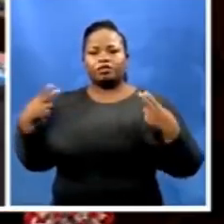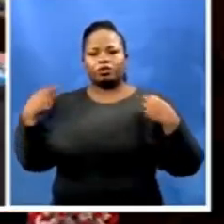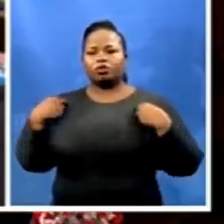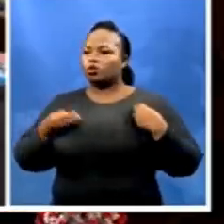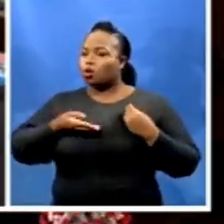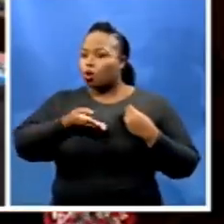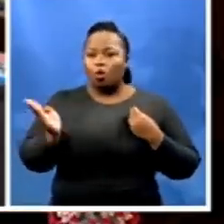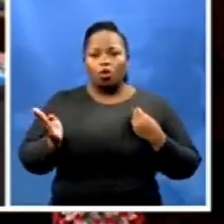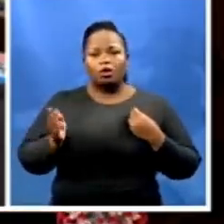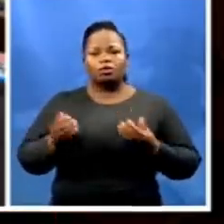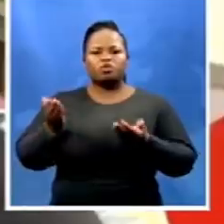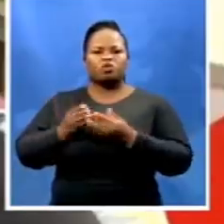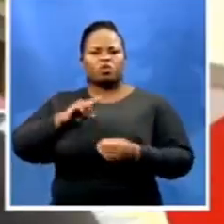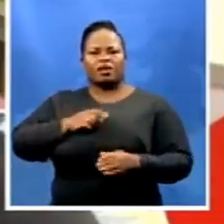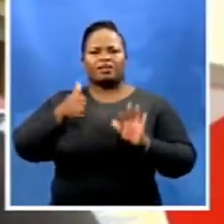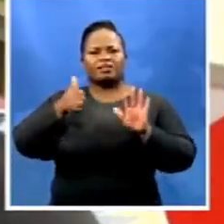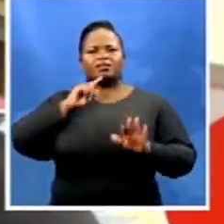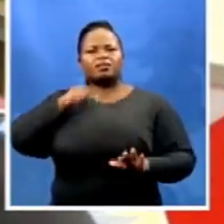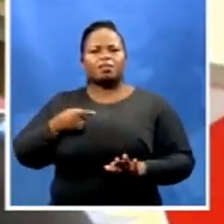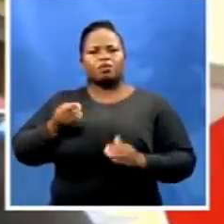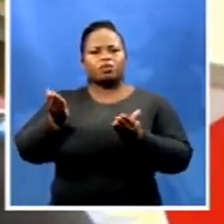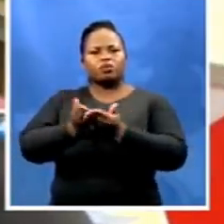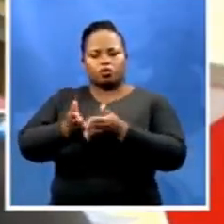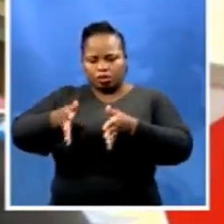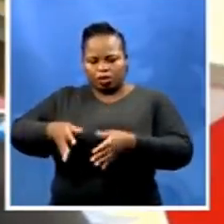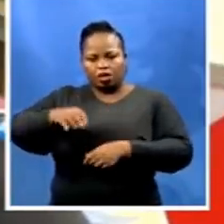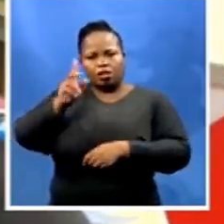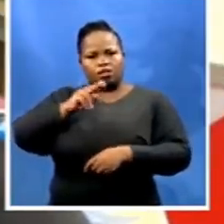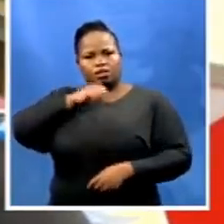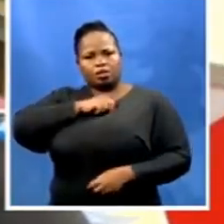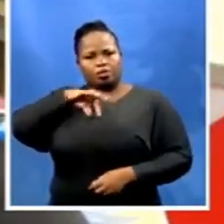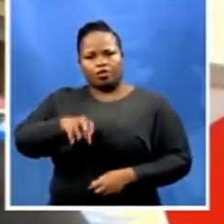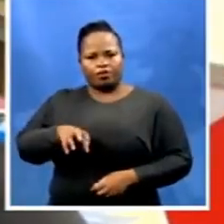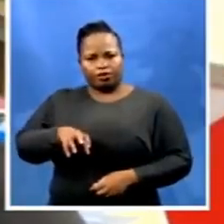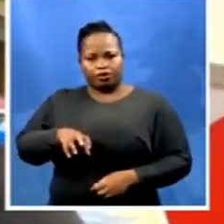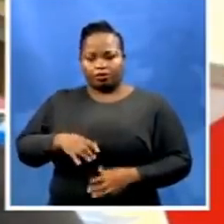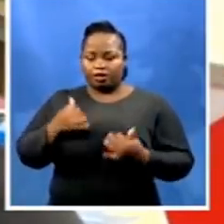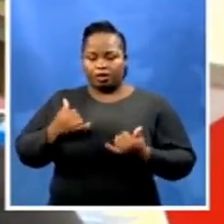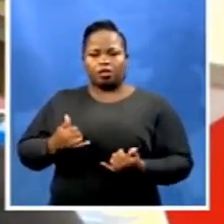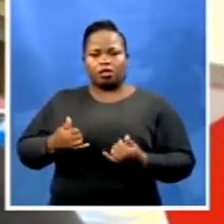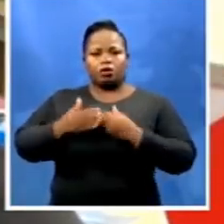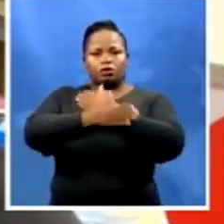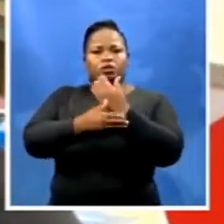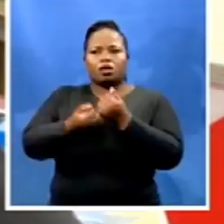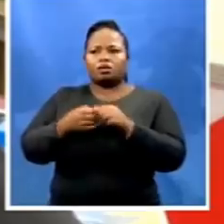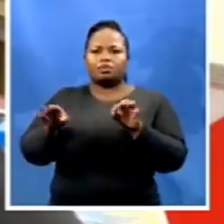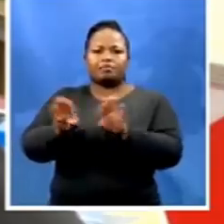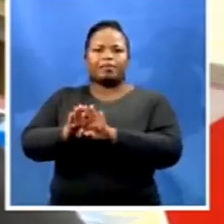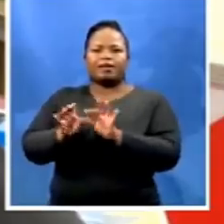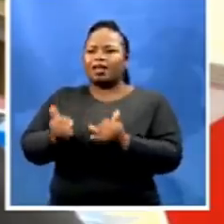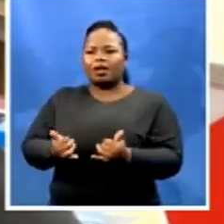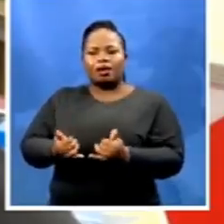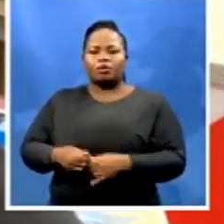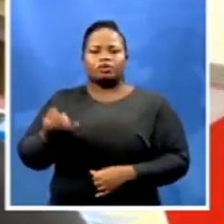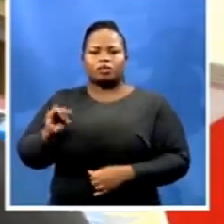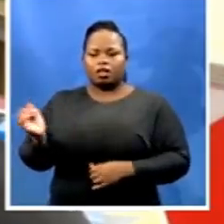schools in the province of KwaZulu-Natal. And during this process of lockdown, we're still in a process of recruiting more security guards to